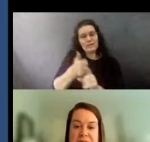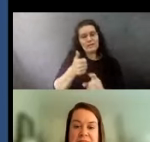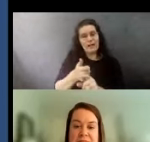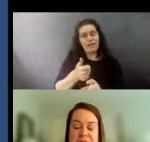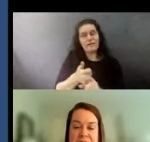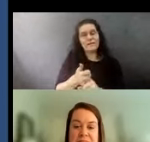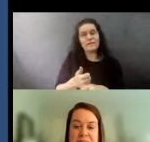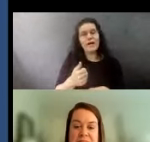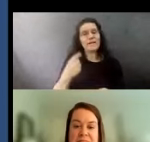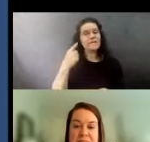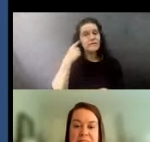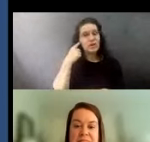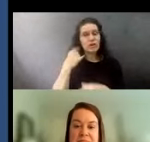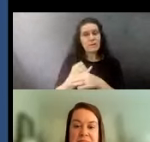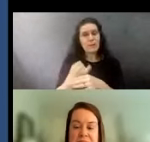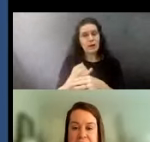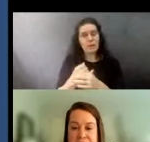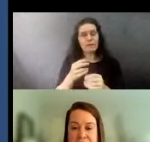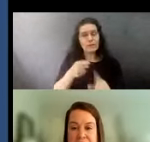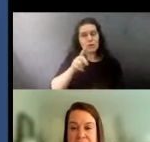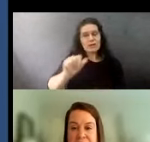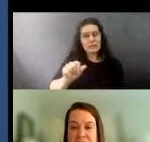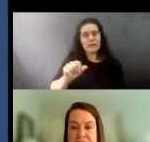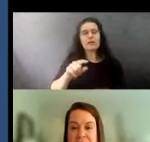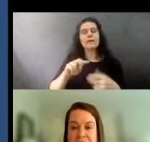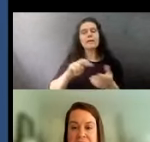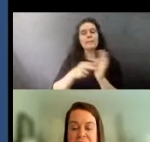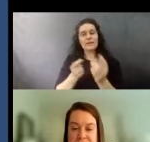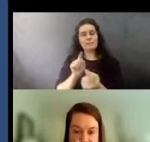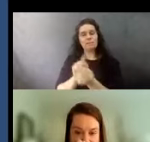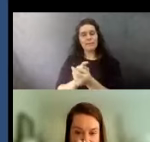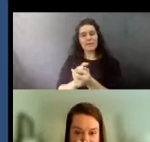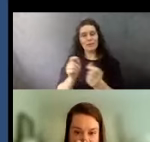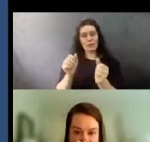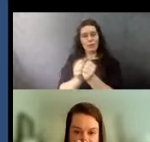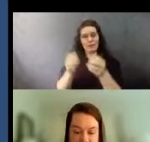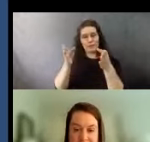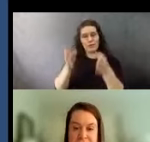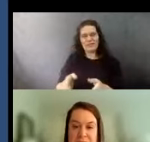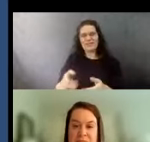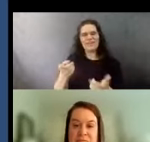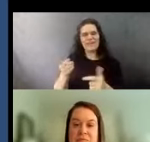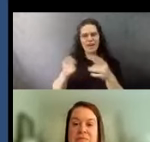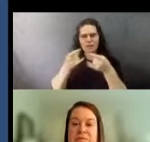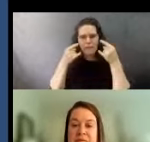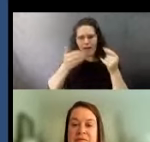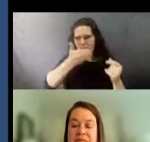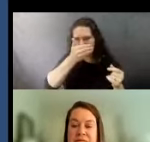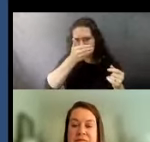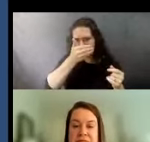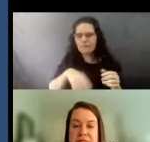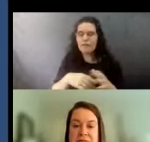her disability, or to wear a clear mask, but even the clear masks are difficult. So it's